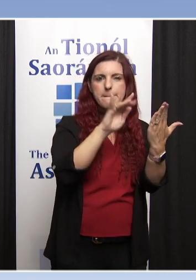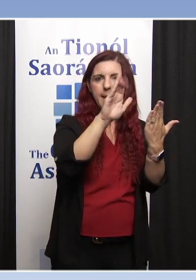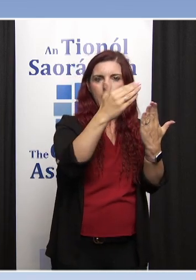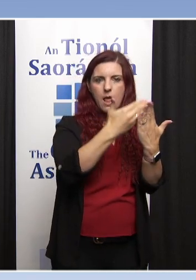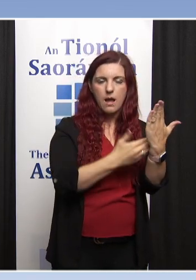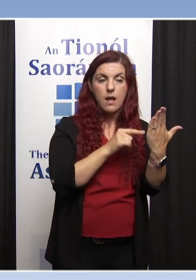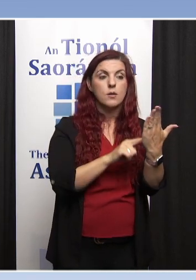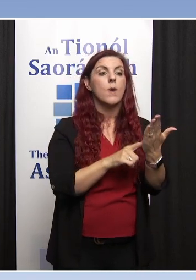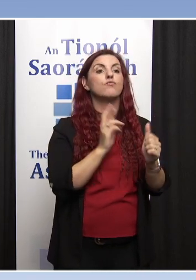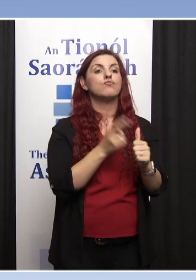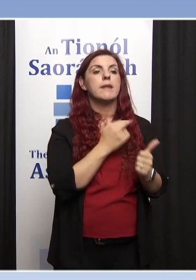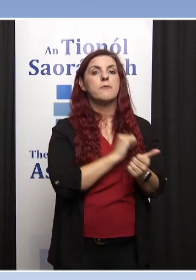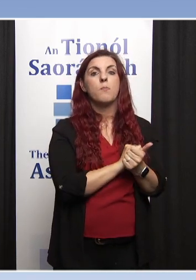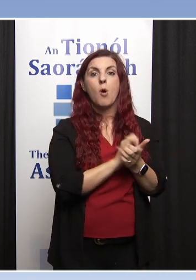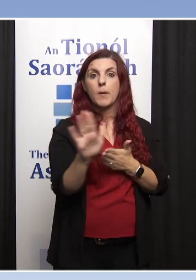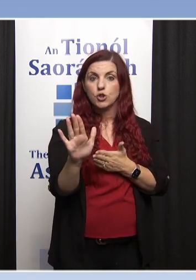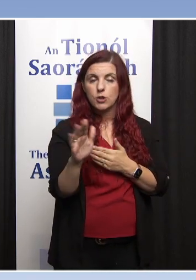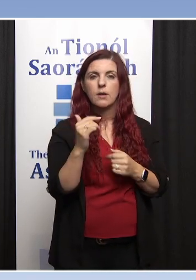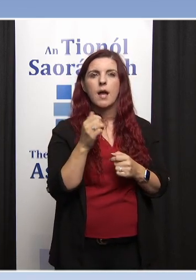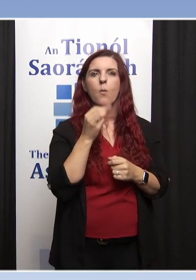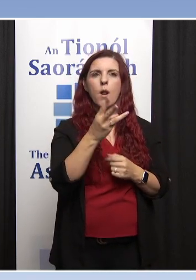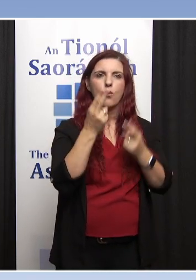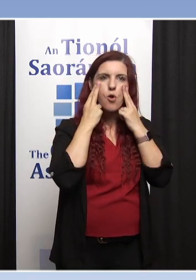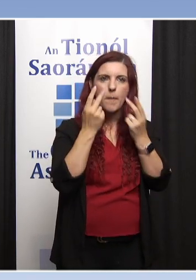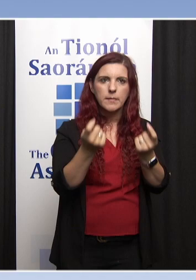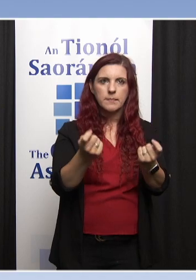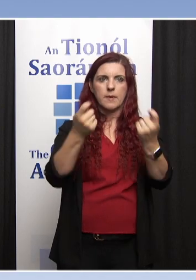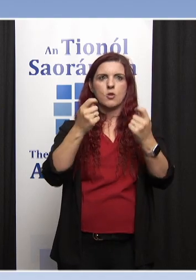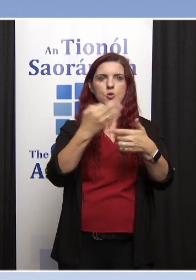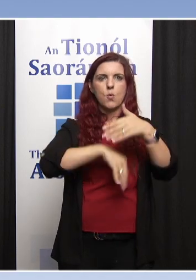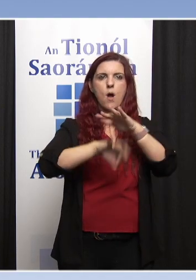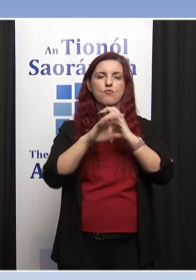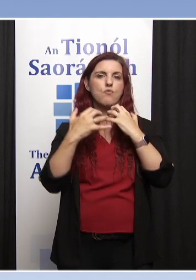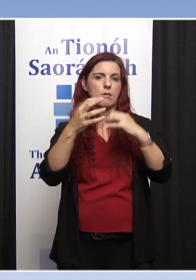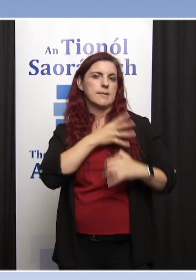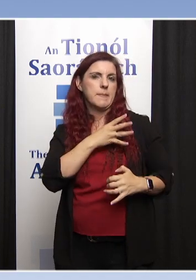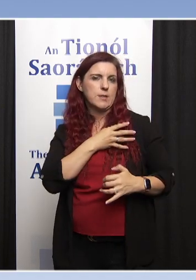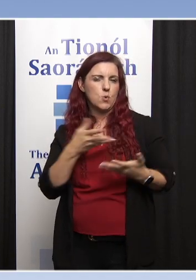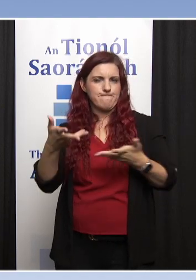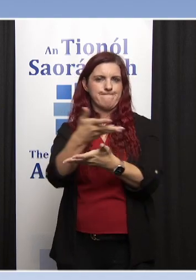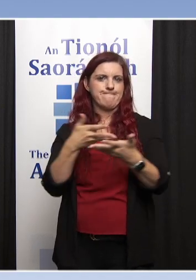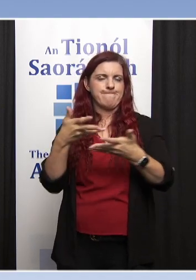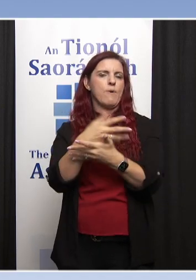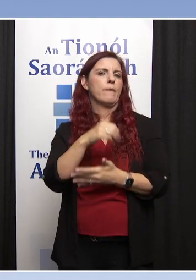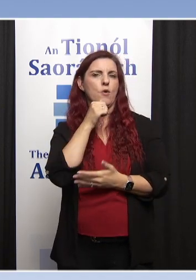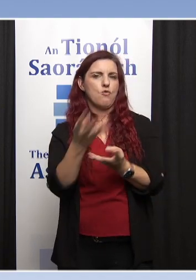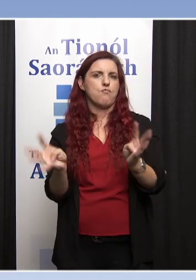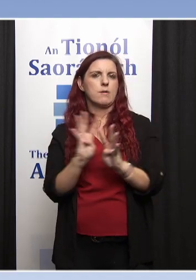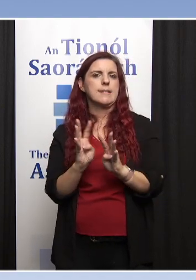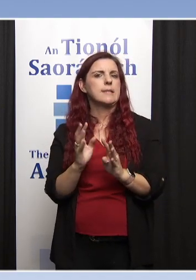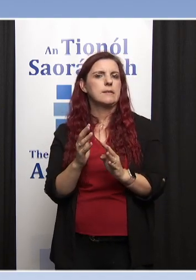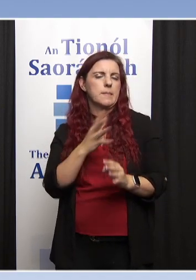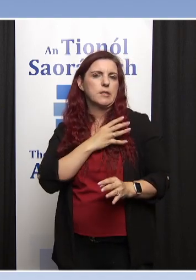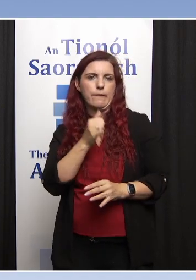ready for publication, it is normally sent to an Oireachtas committee for consideration. That's the way it normally happens.